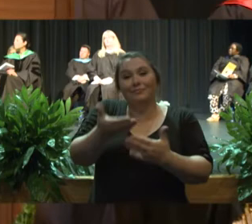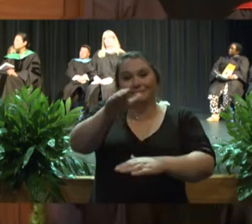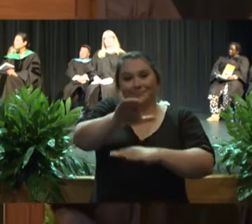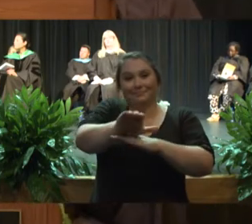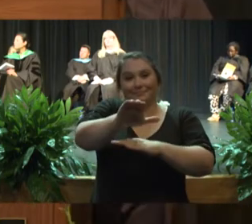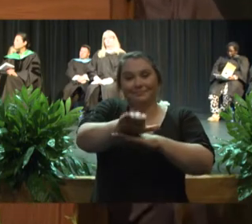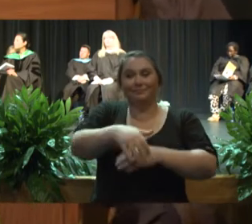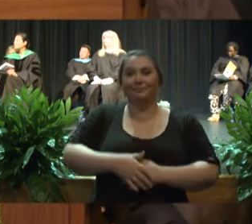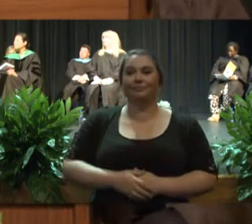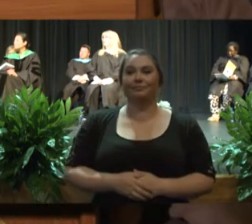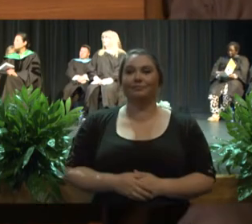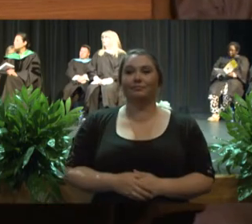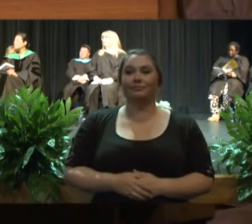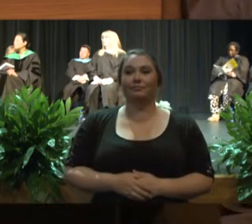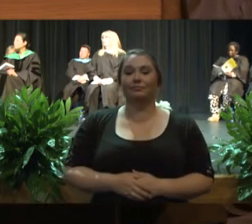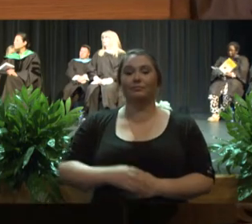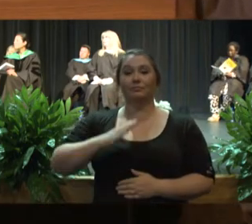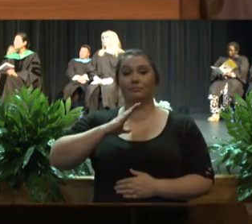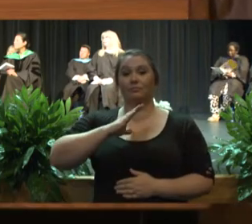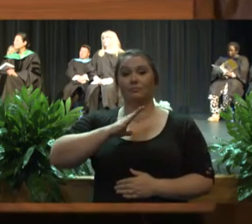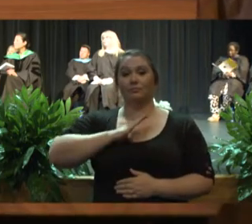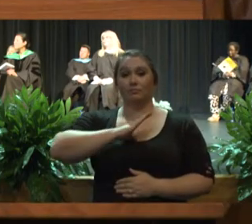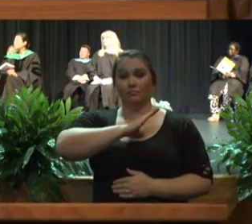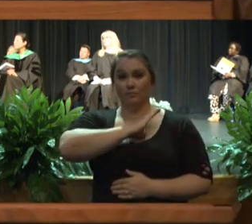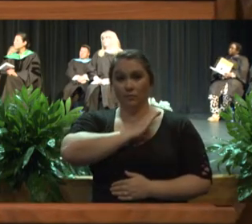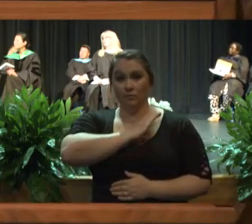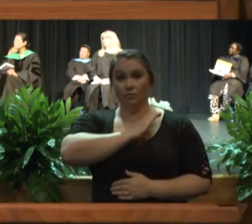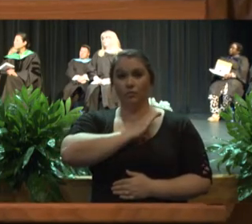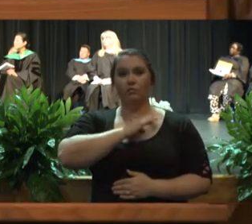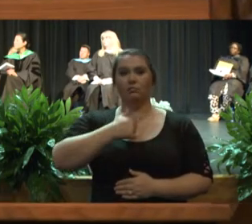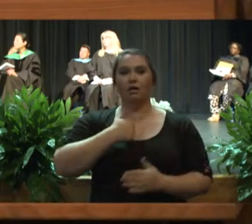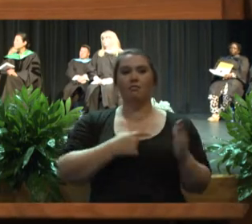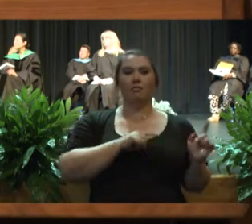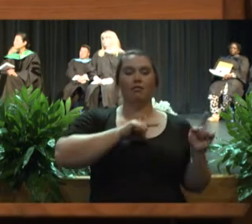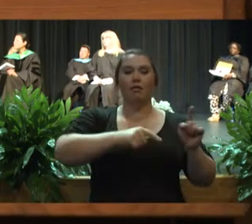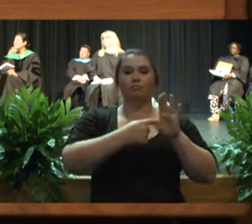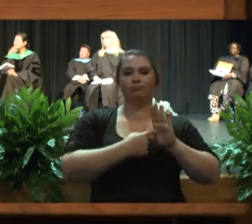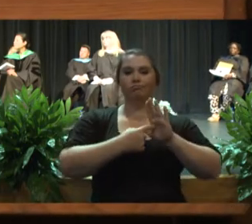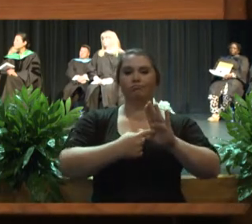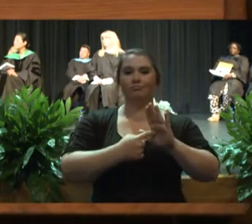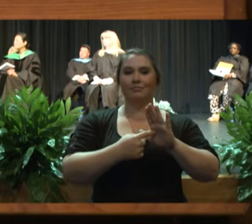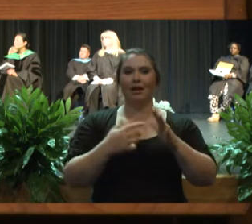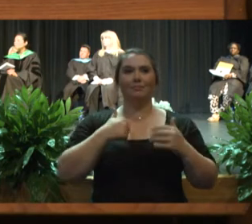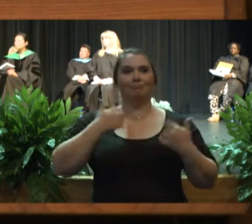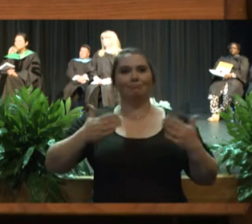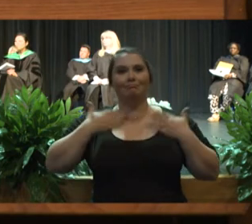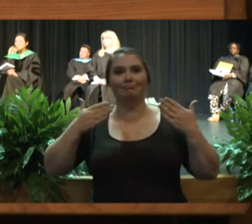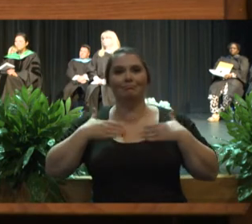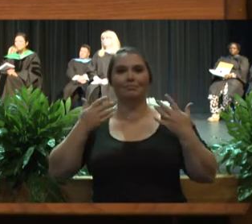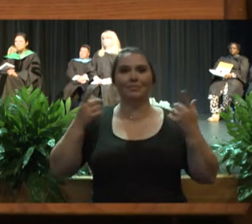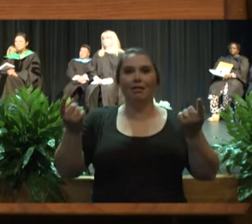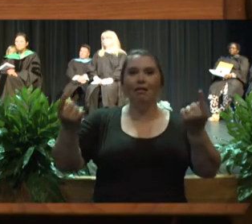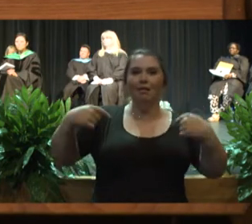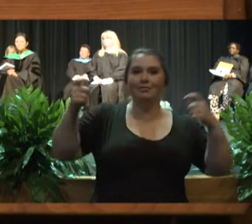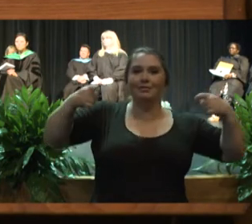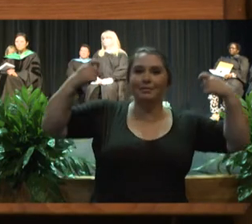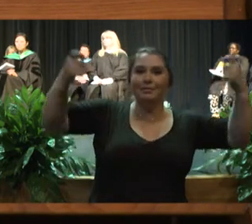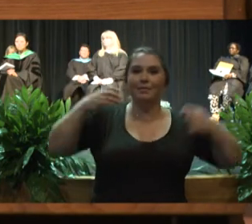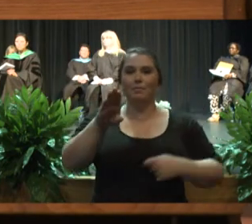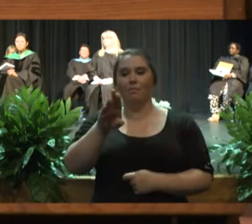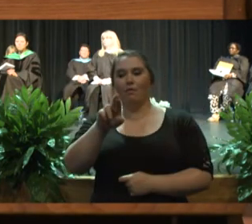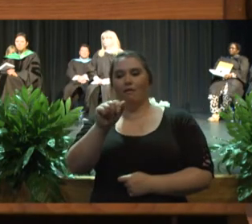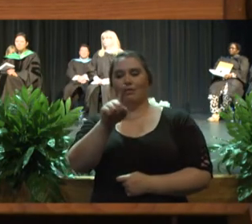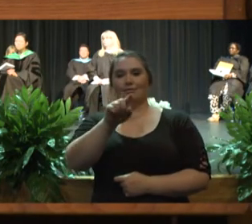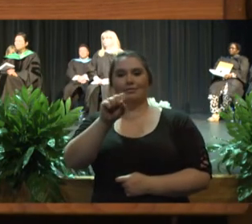Good evening. On behalf of the school board, I am honored to join you in celebrating the graduation